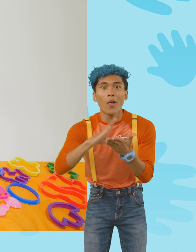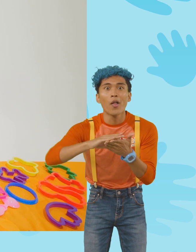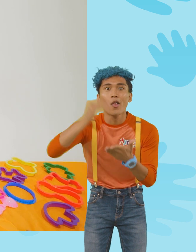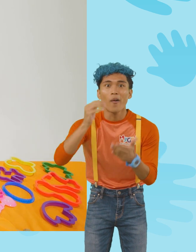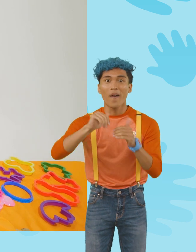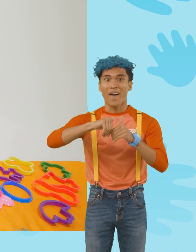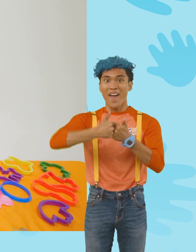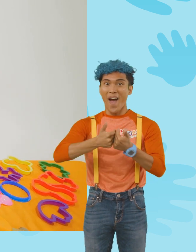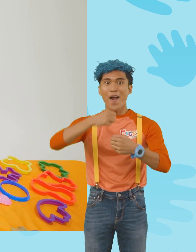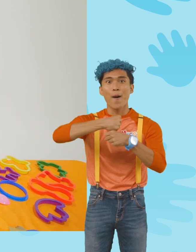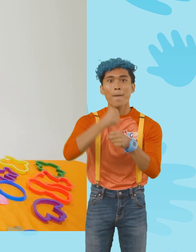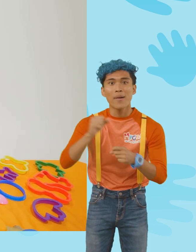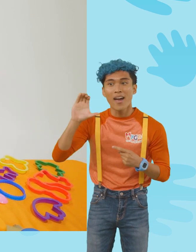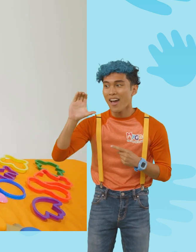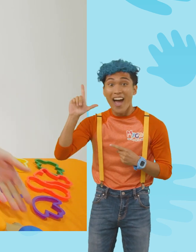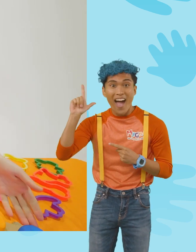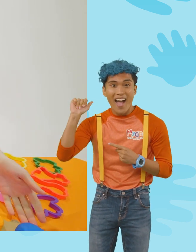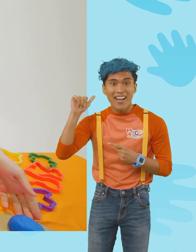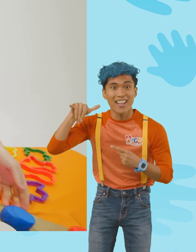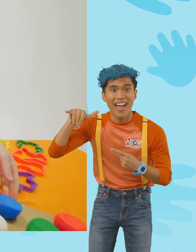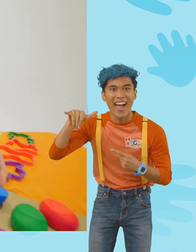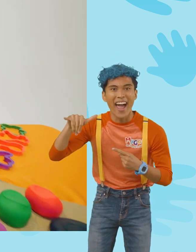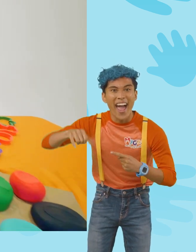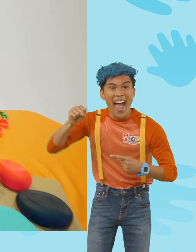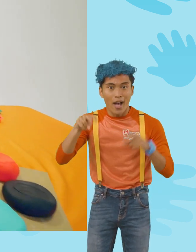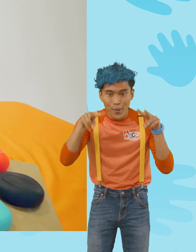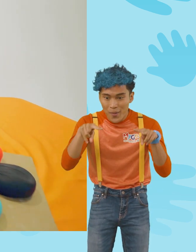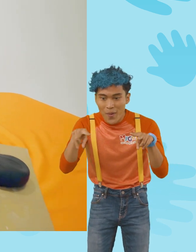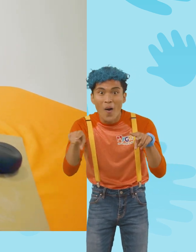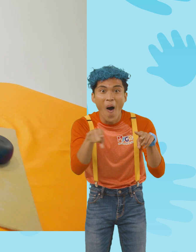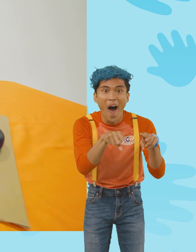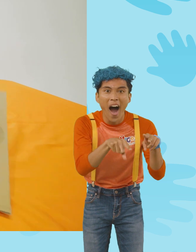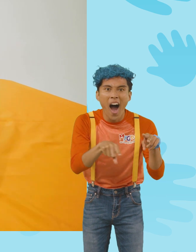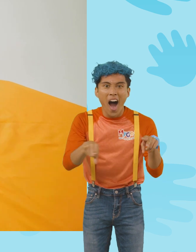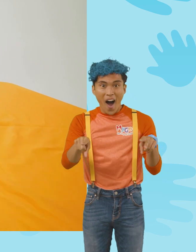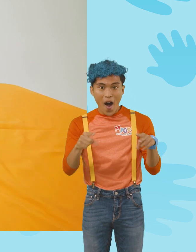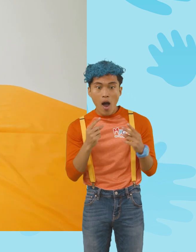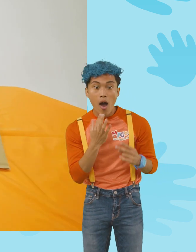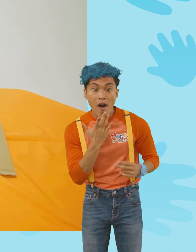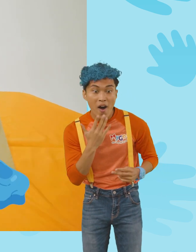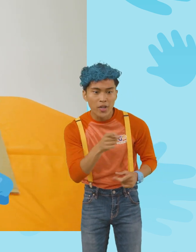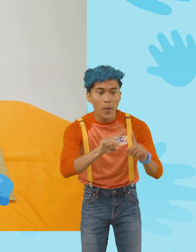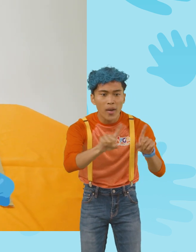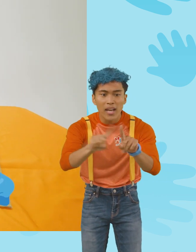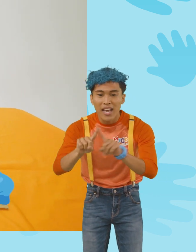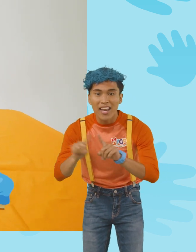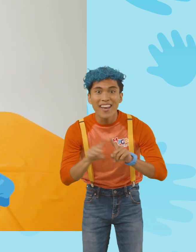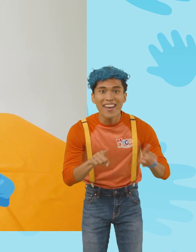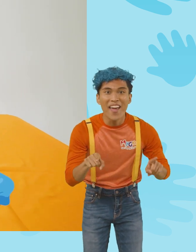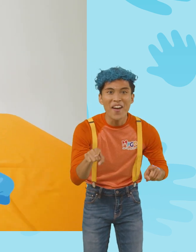about, yeah, how to make clay. Yeah, look at it. Look at how many cool colors I